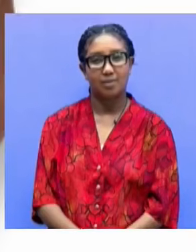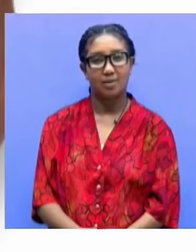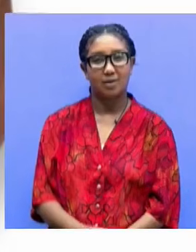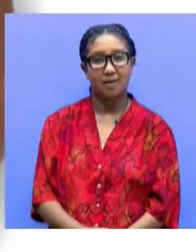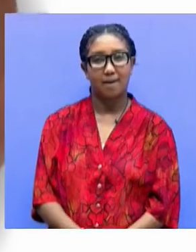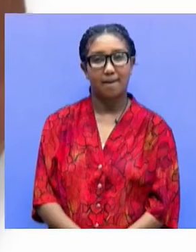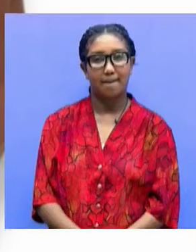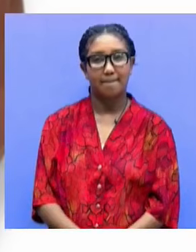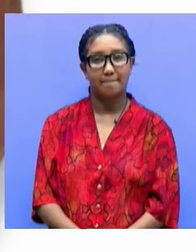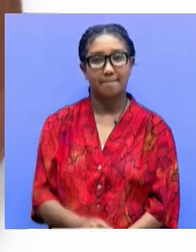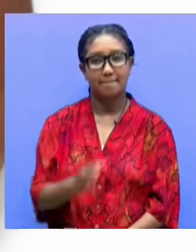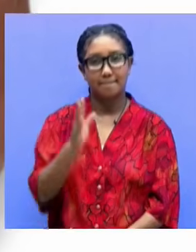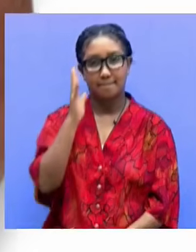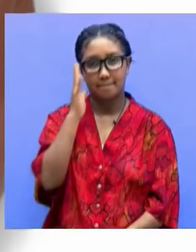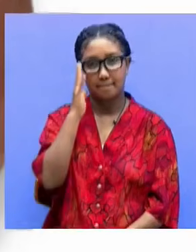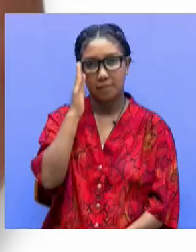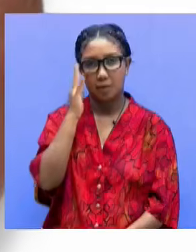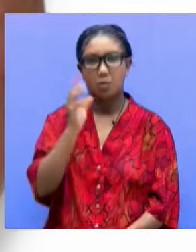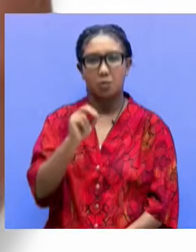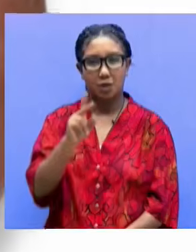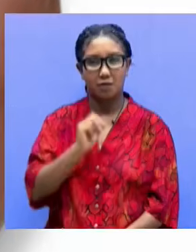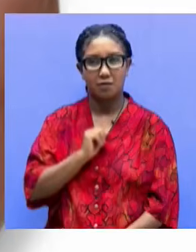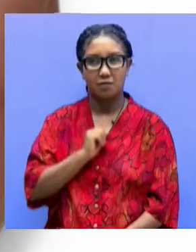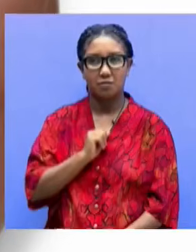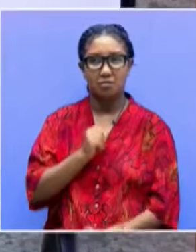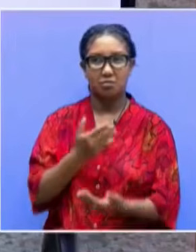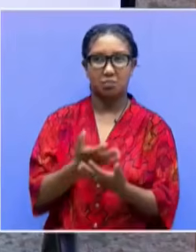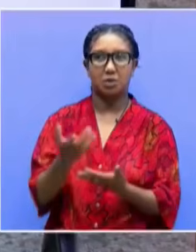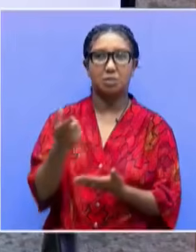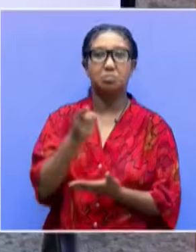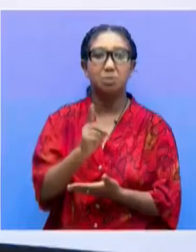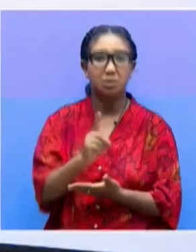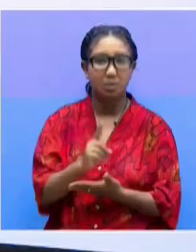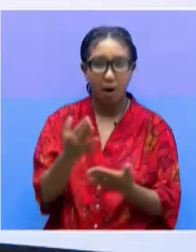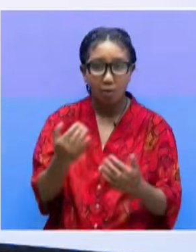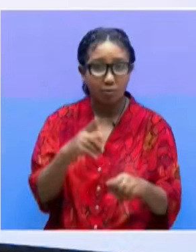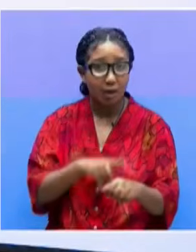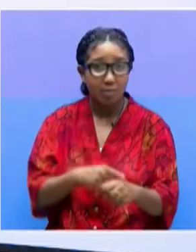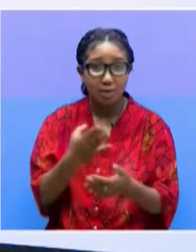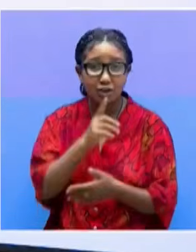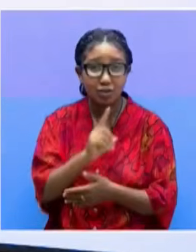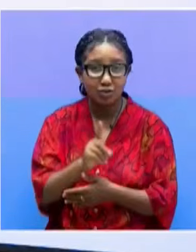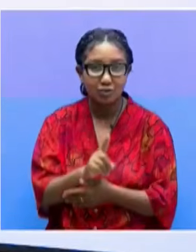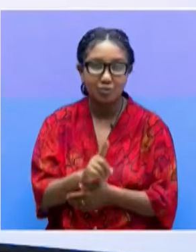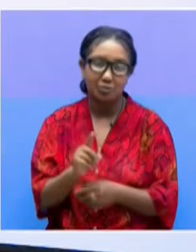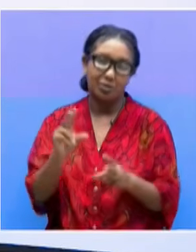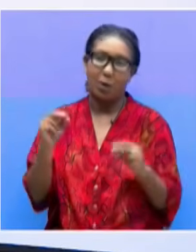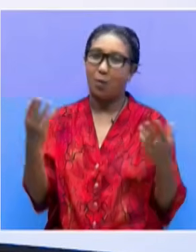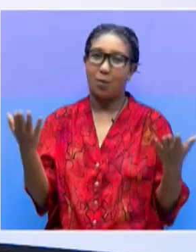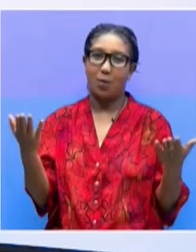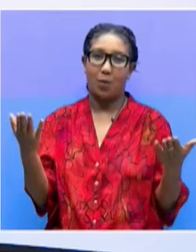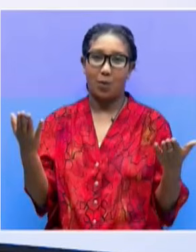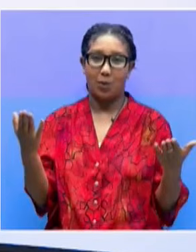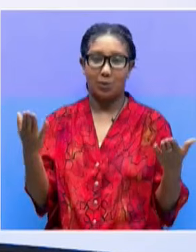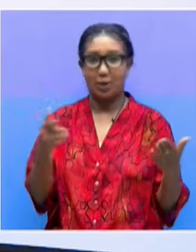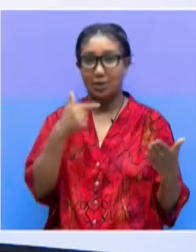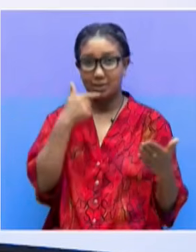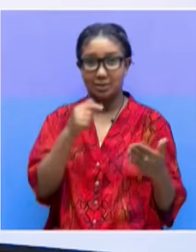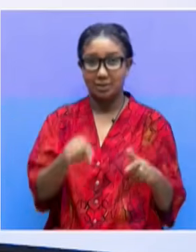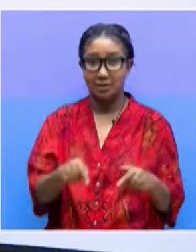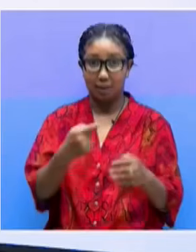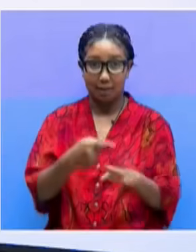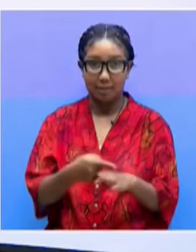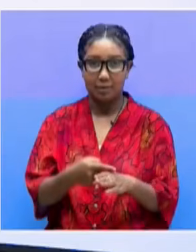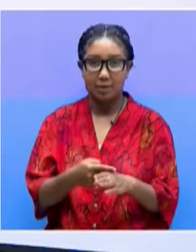rich. Oh, okay, if you were rich, but this time you are not rich. This time, I said this time,